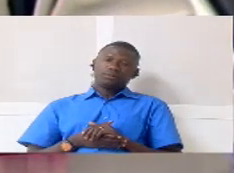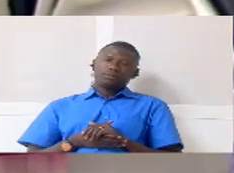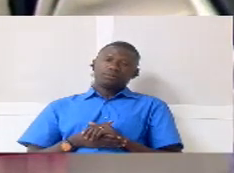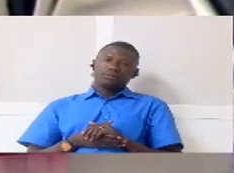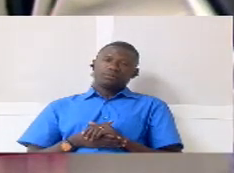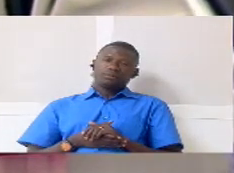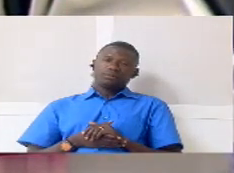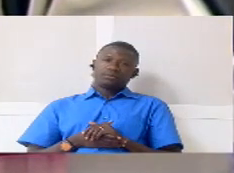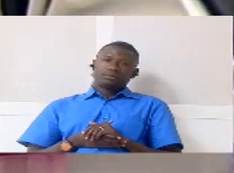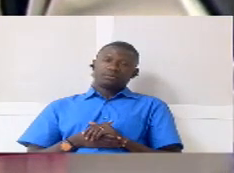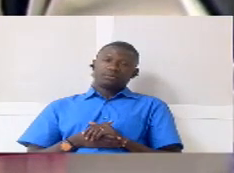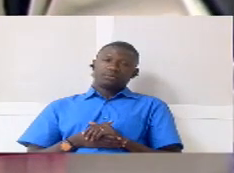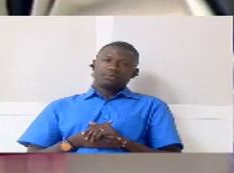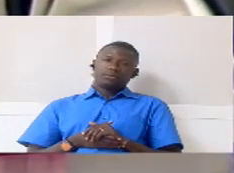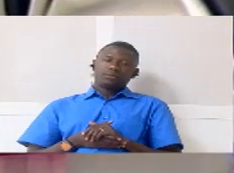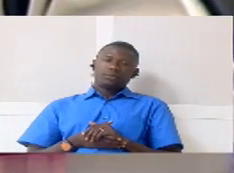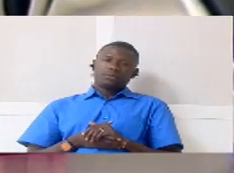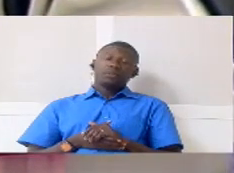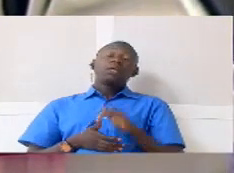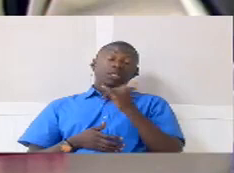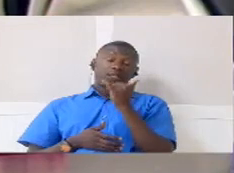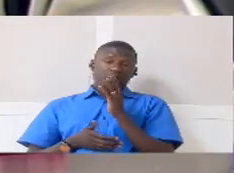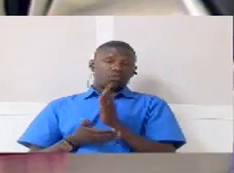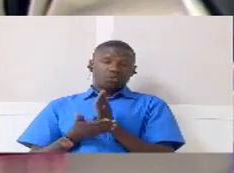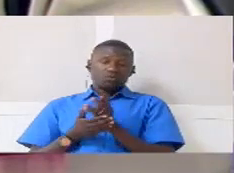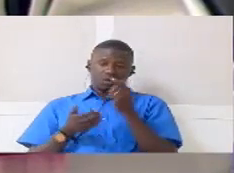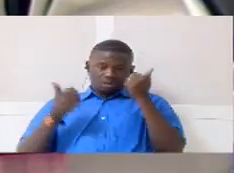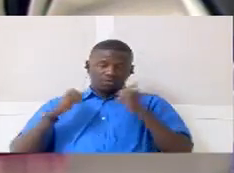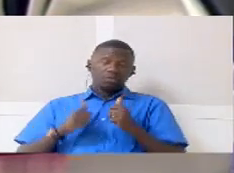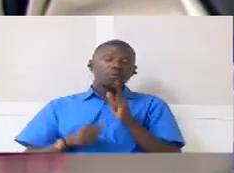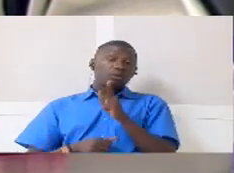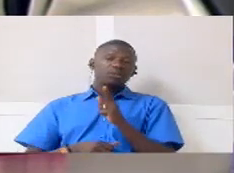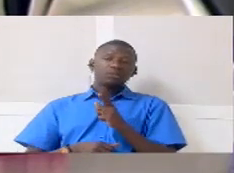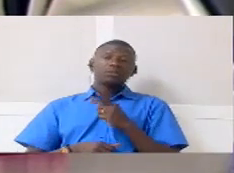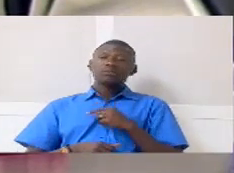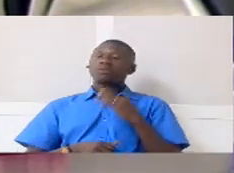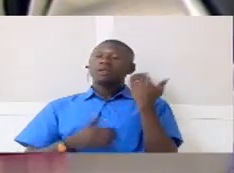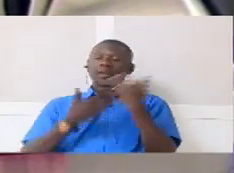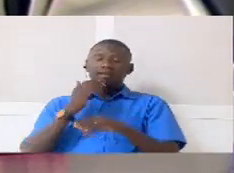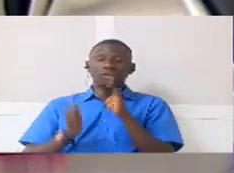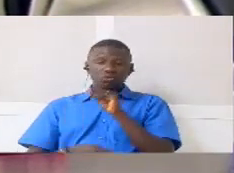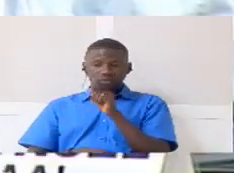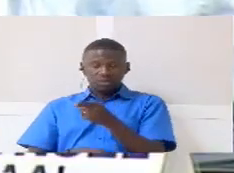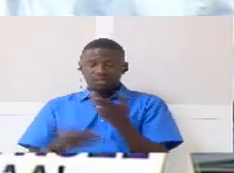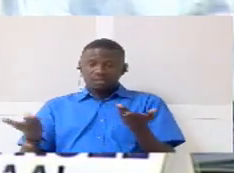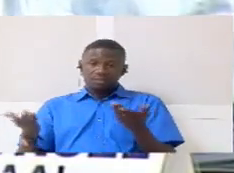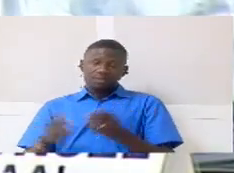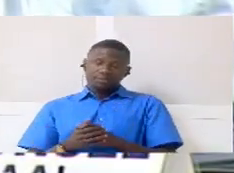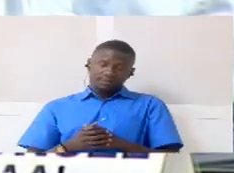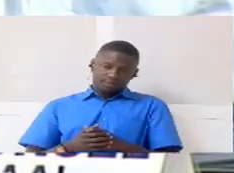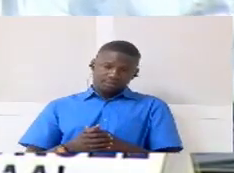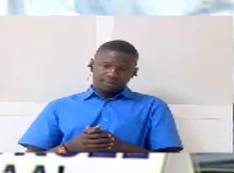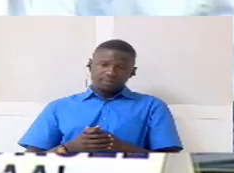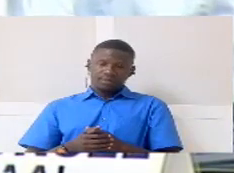wote kenol wala ngenda kala barata kala. That is what should happen, but he will not do it. And this is what we are trying to get